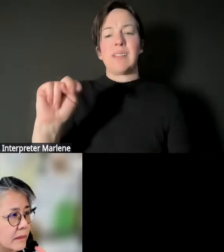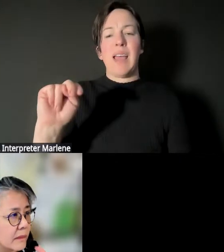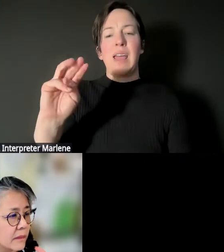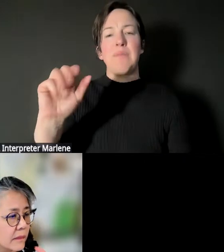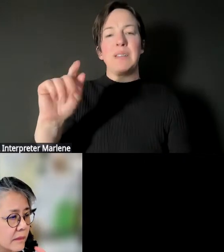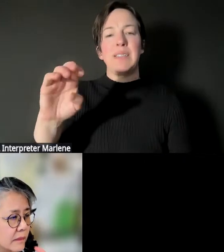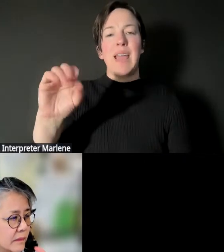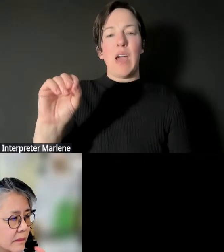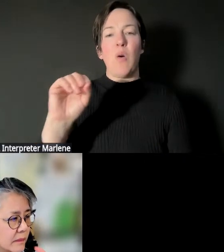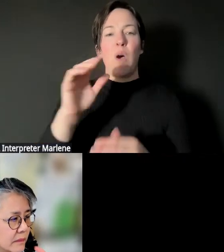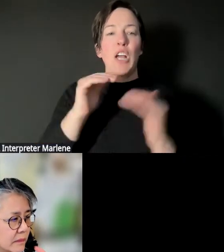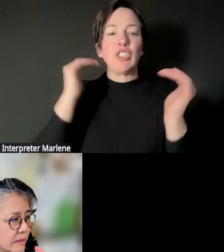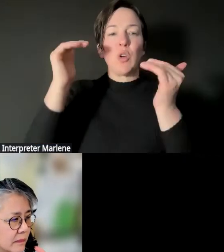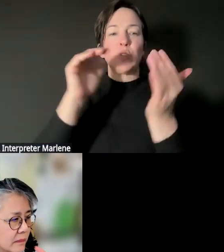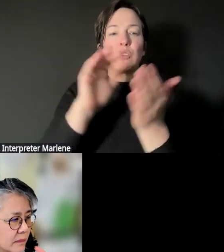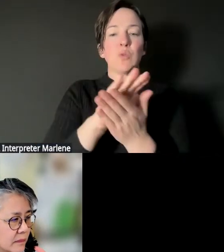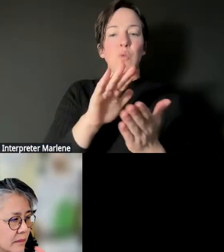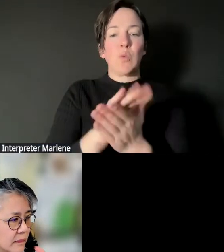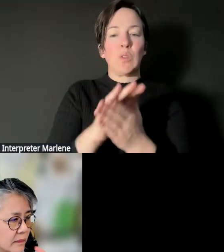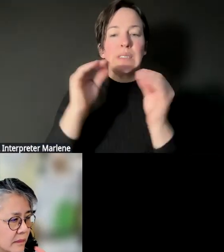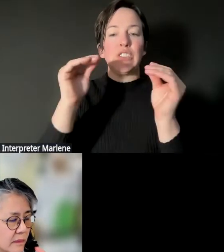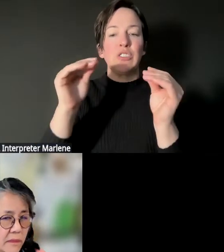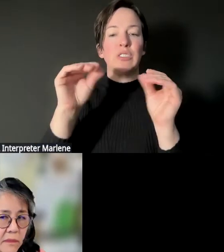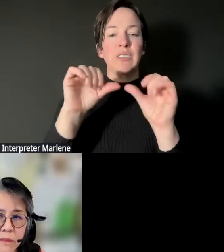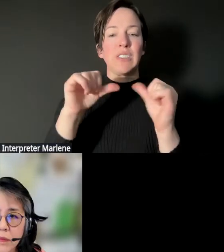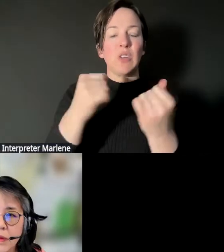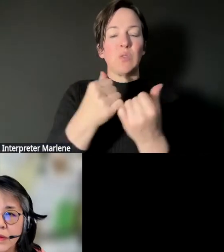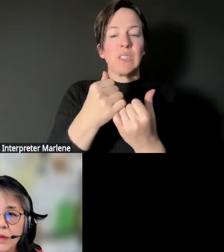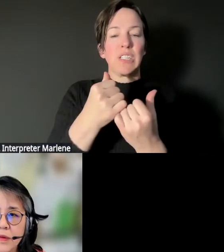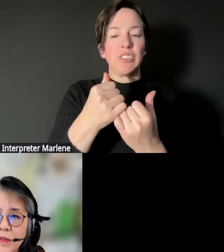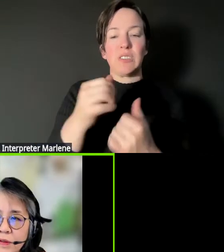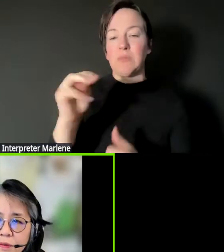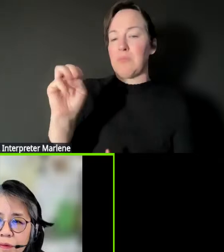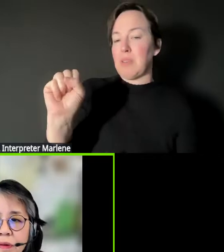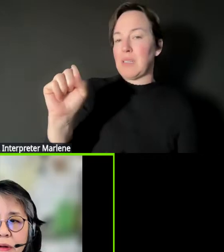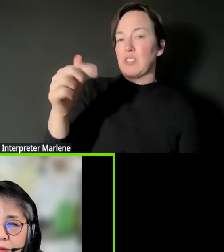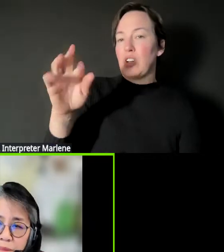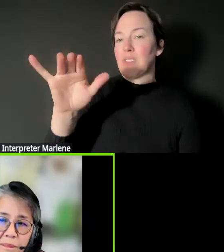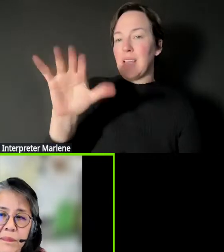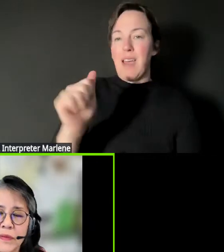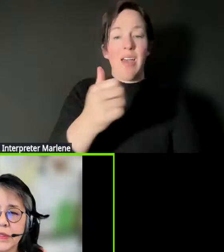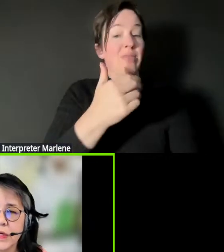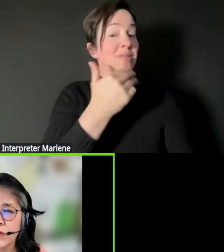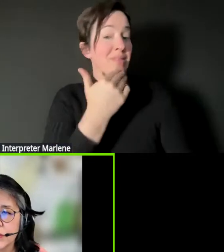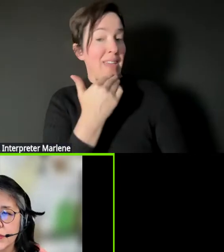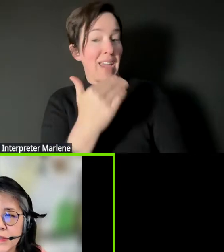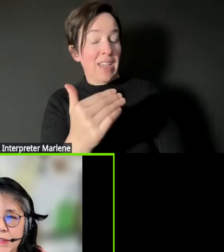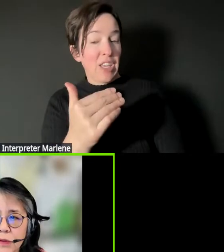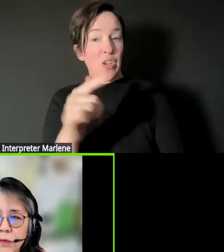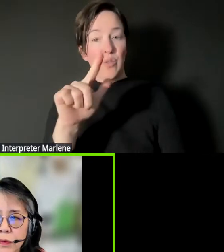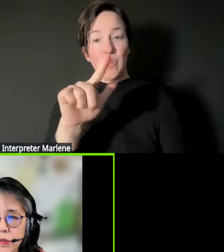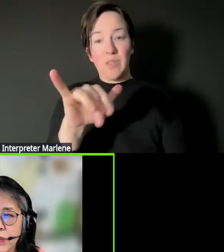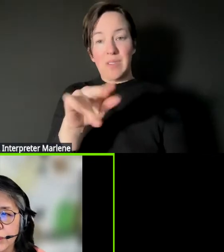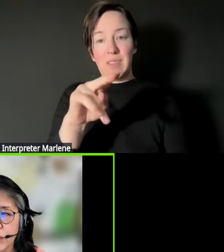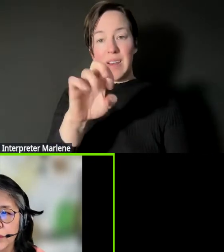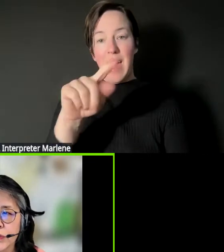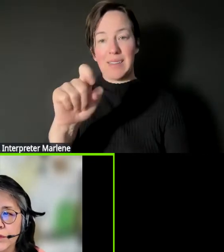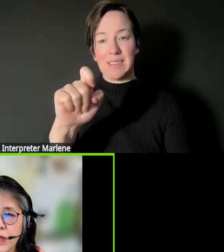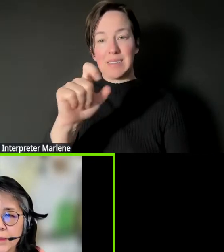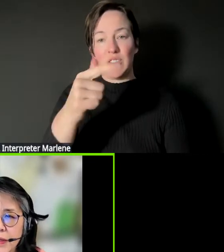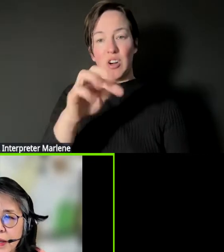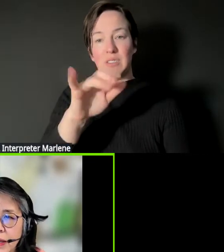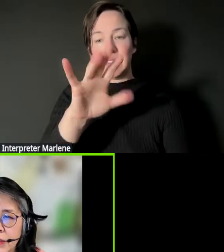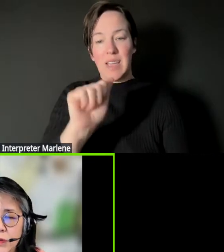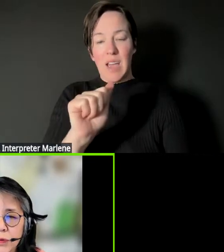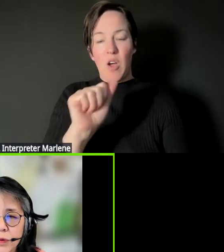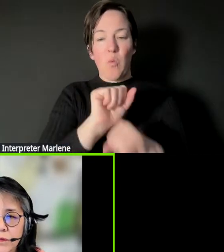Teachers Association. Ms. Garcia. Thank you. Lynette Garcia, CE Coordinator, Workforce